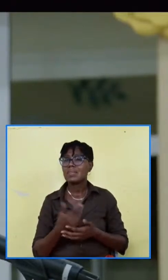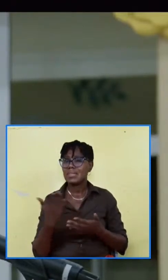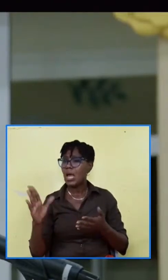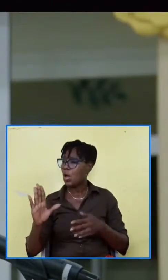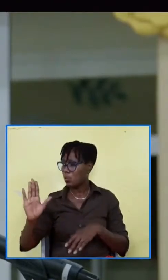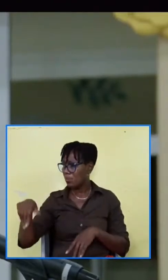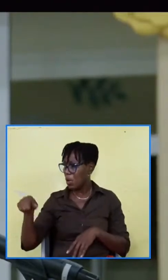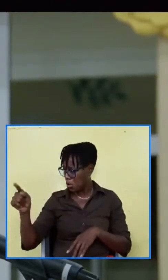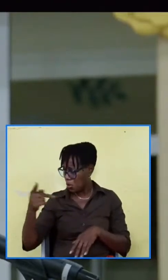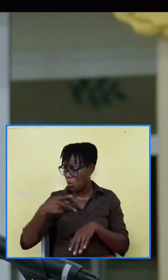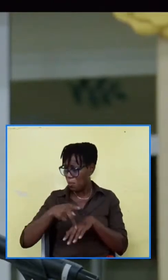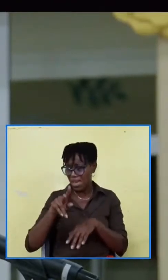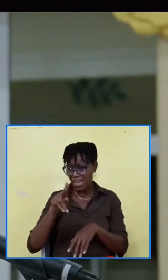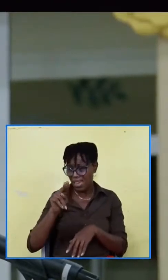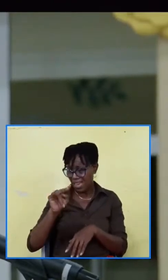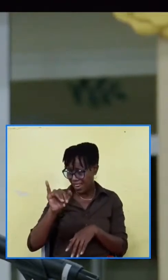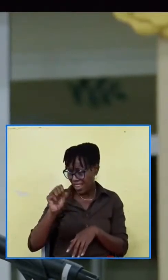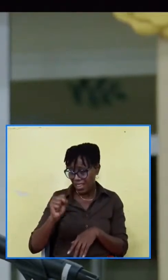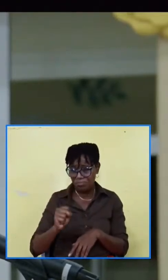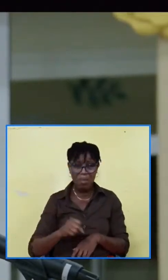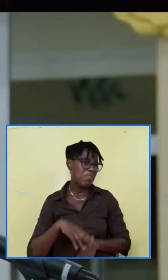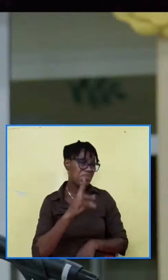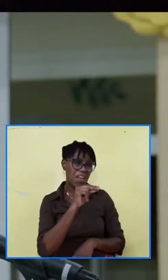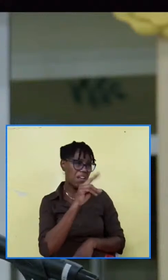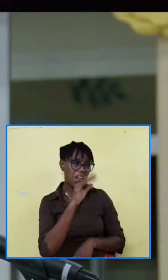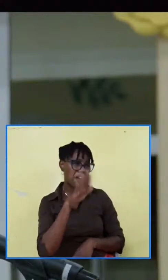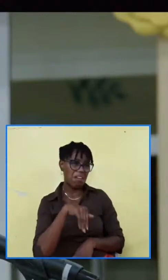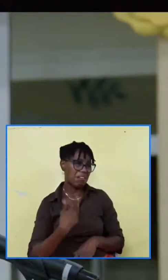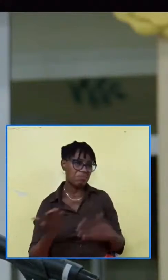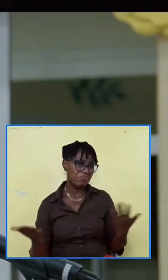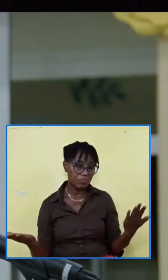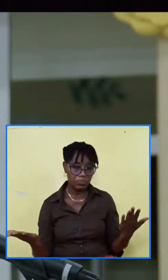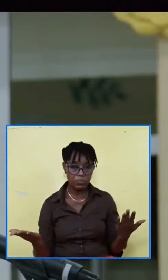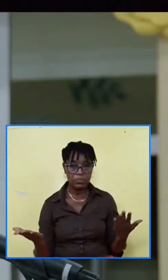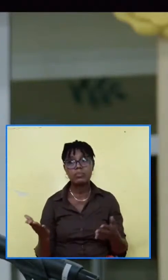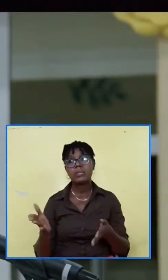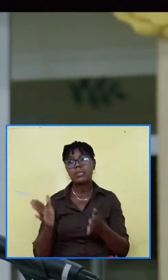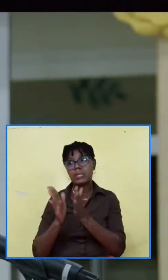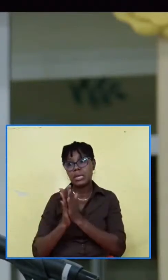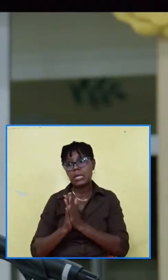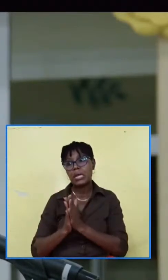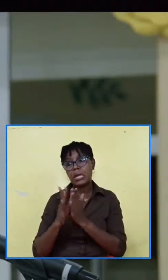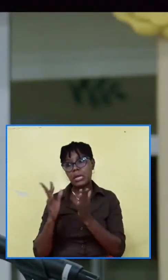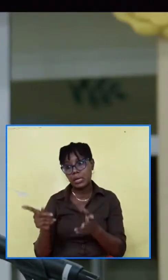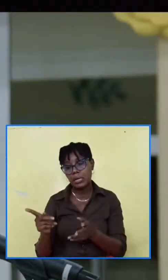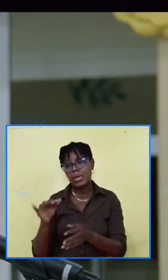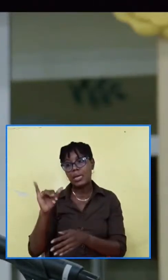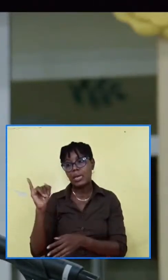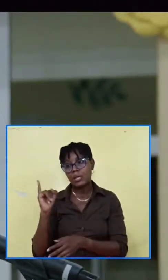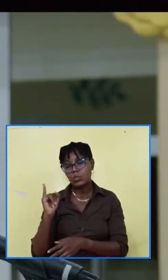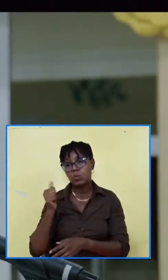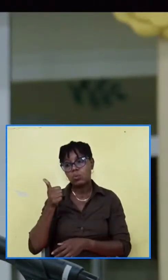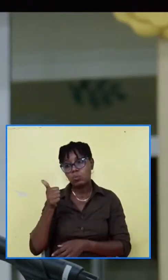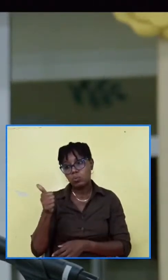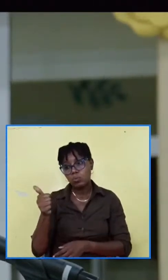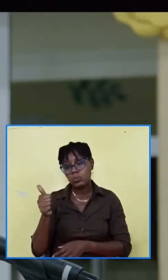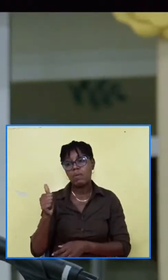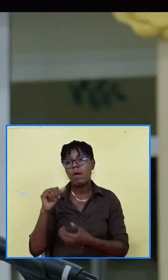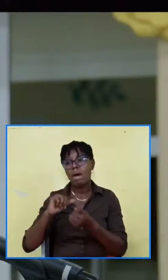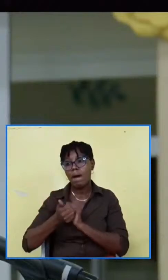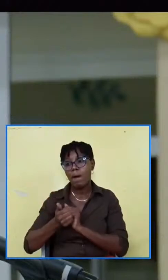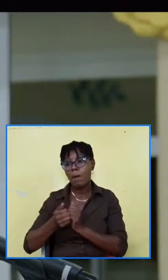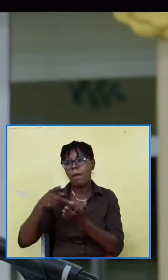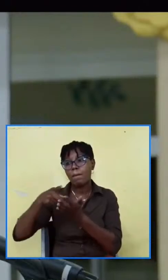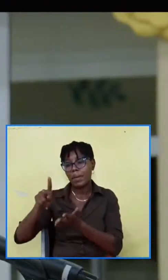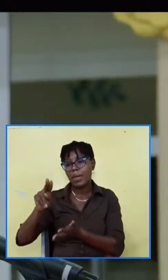pay NIS? Nah, not pay NIS. I'm like, but you need to insure yourself. You don't have to pay NIS, insure yourself at NIS. So if we